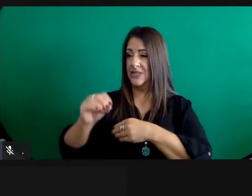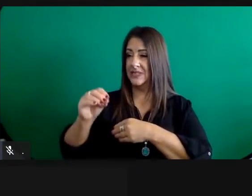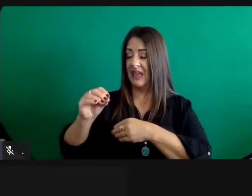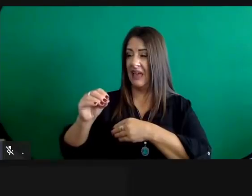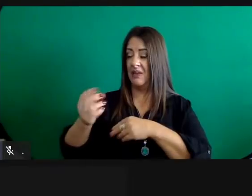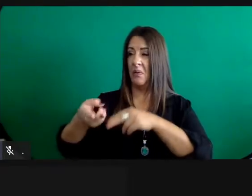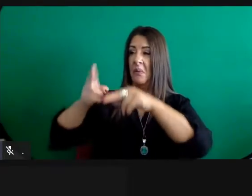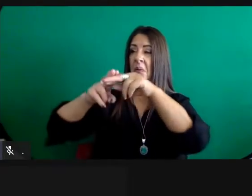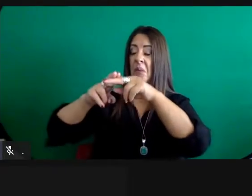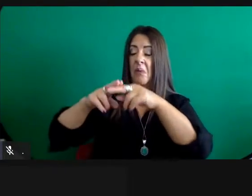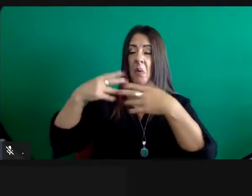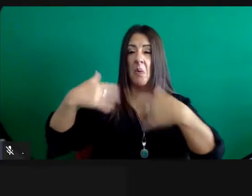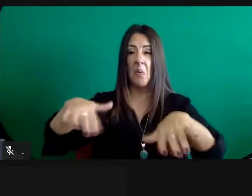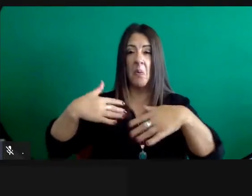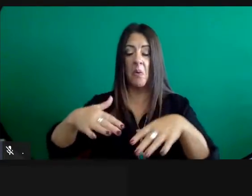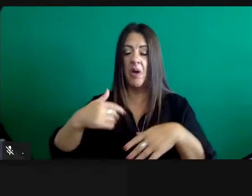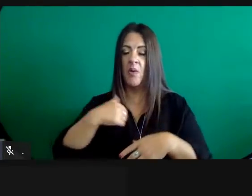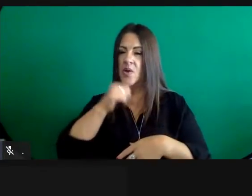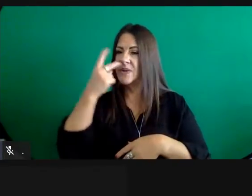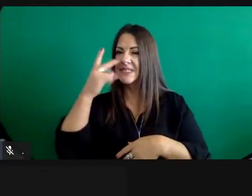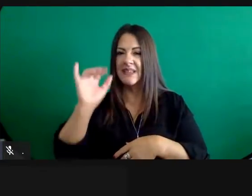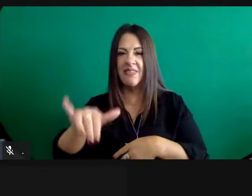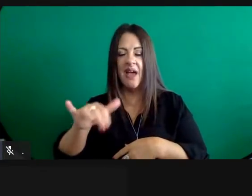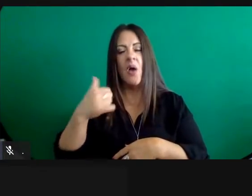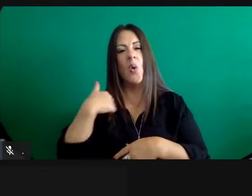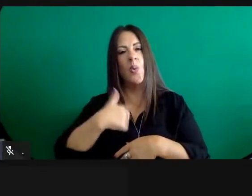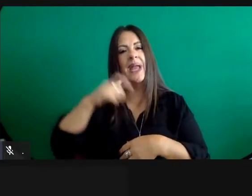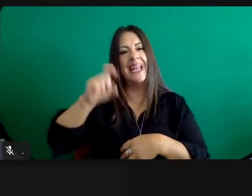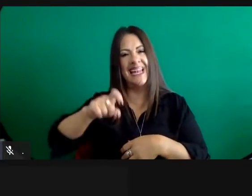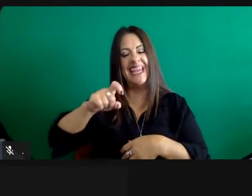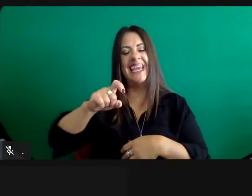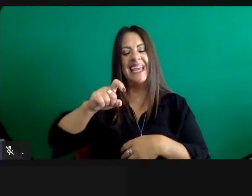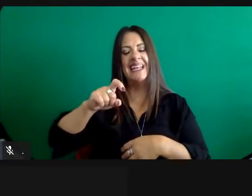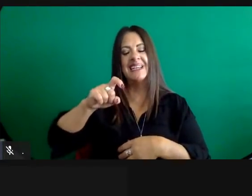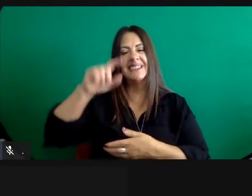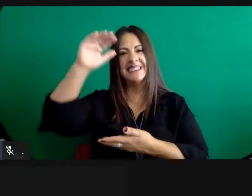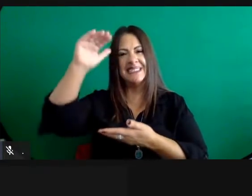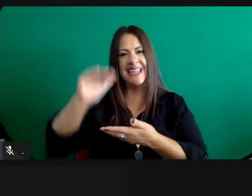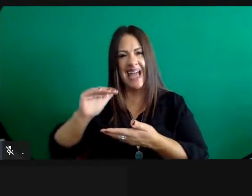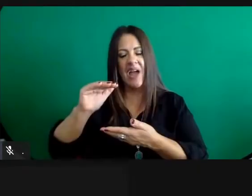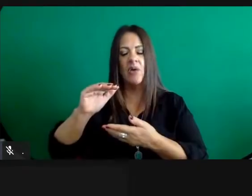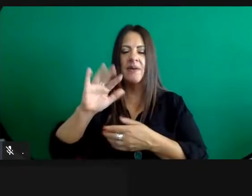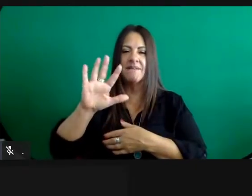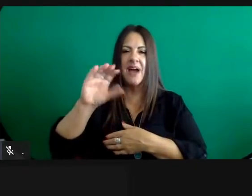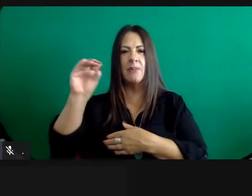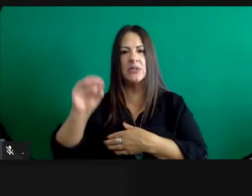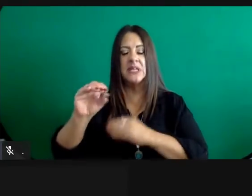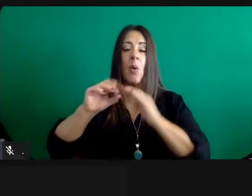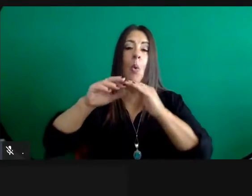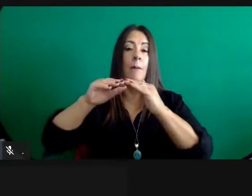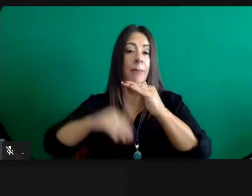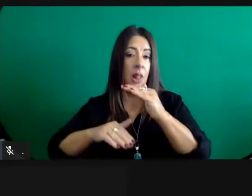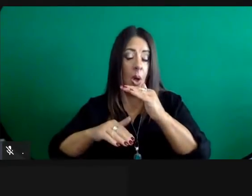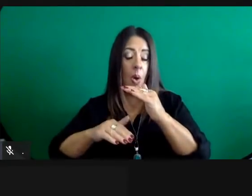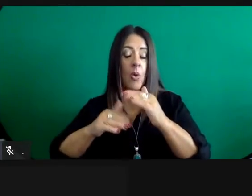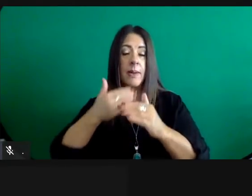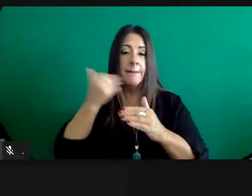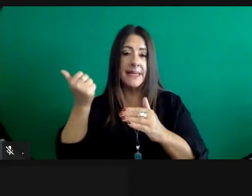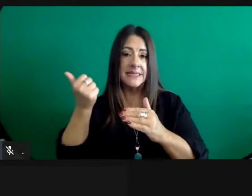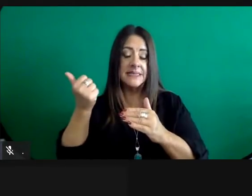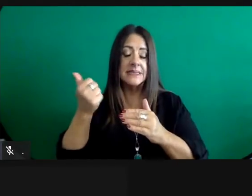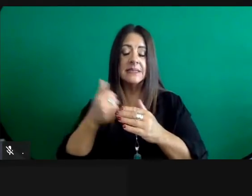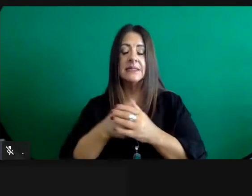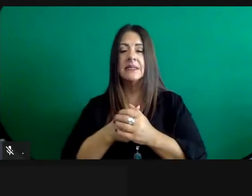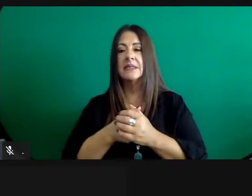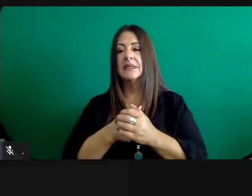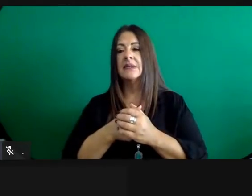low as possible, certainly below 5% statewide. So we're a ways away from that. And one of the ways to continue to